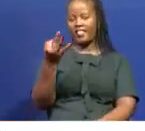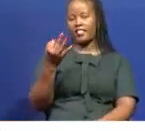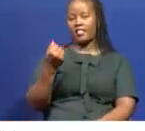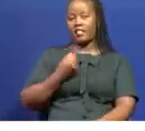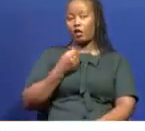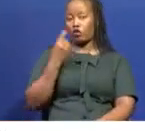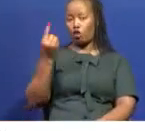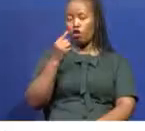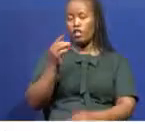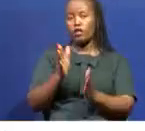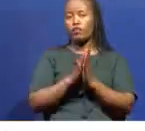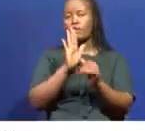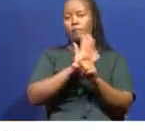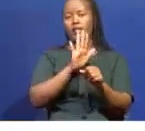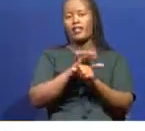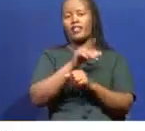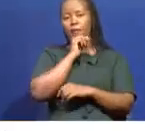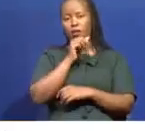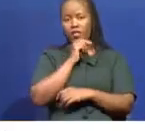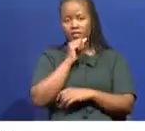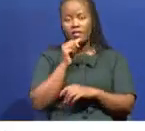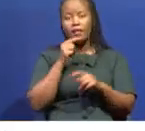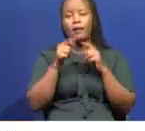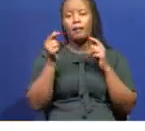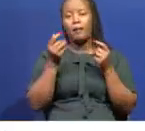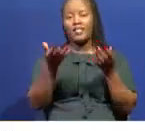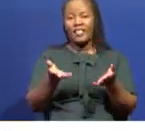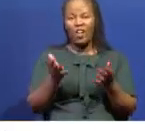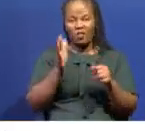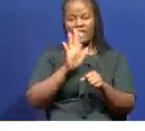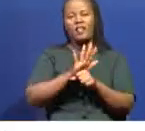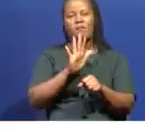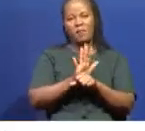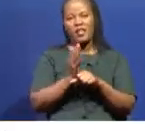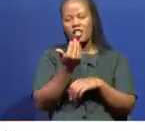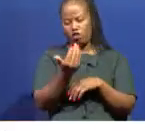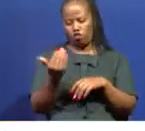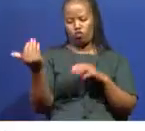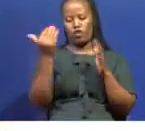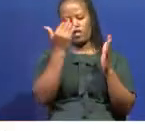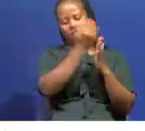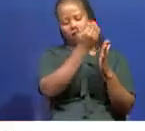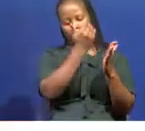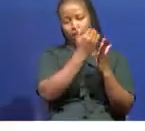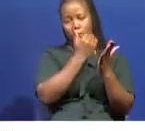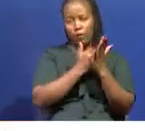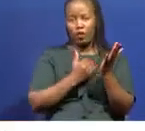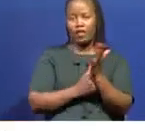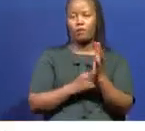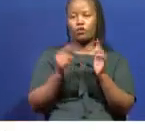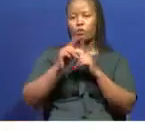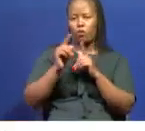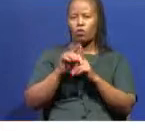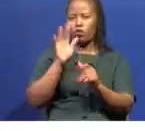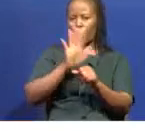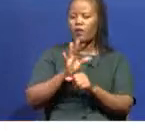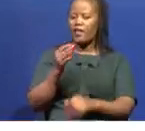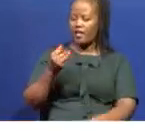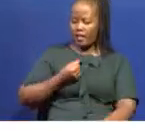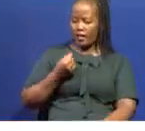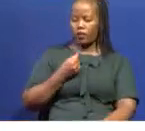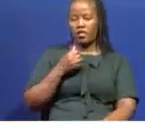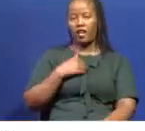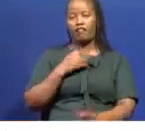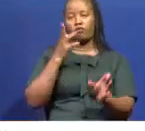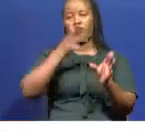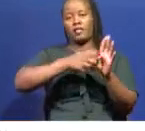boys. But right now we have so many junior programs, and we have so many girls who've picked up the sports, and